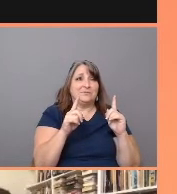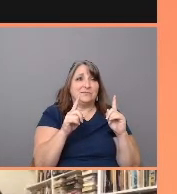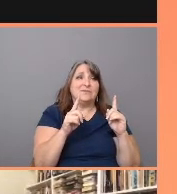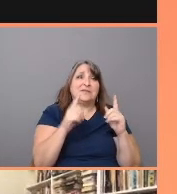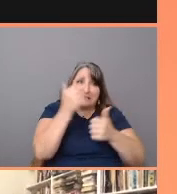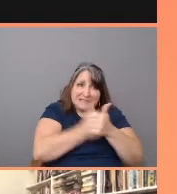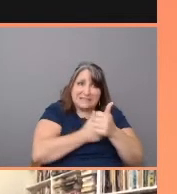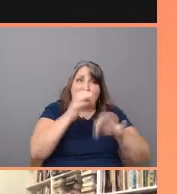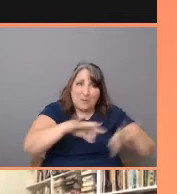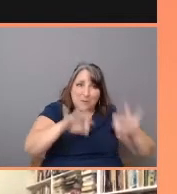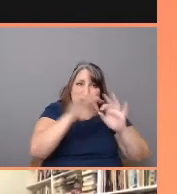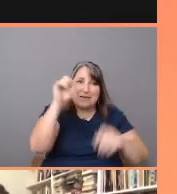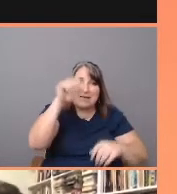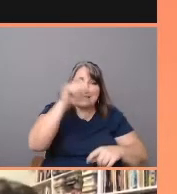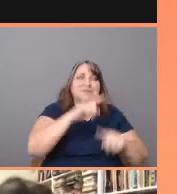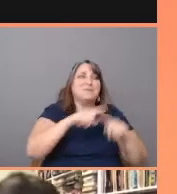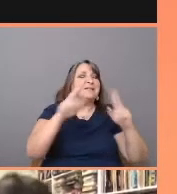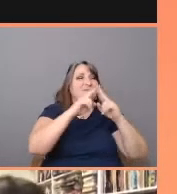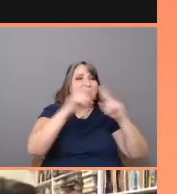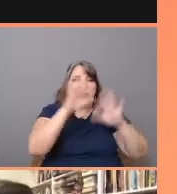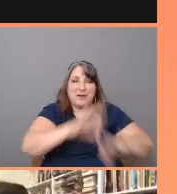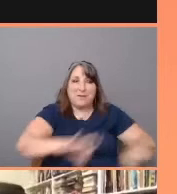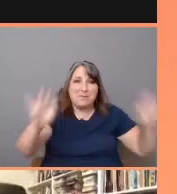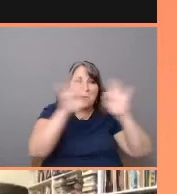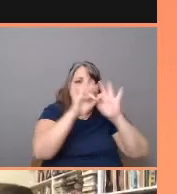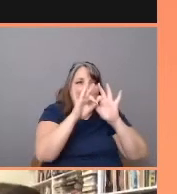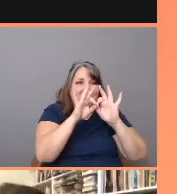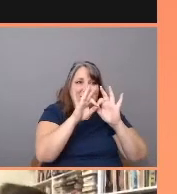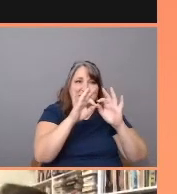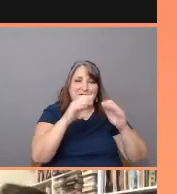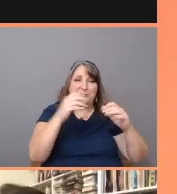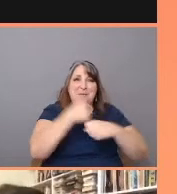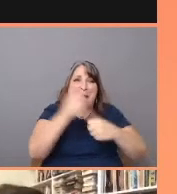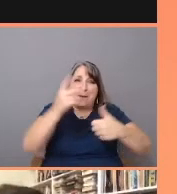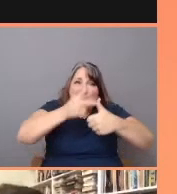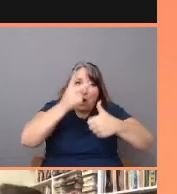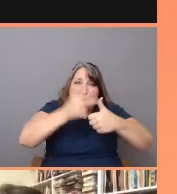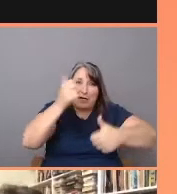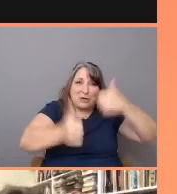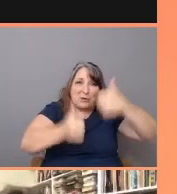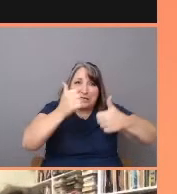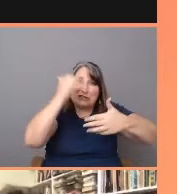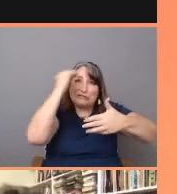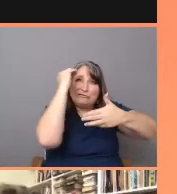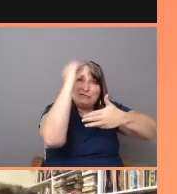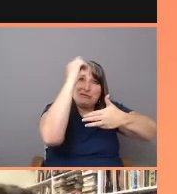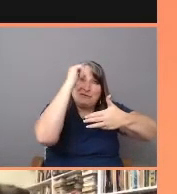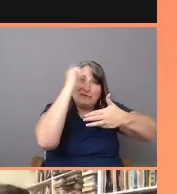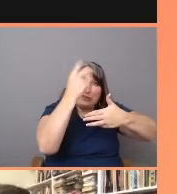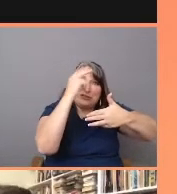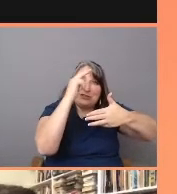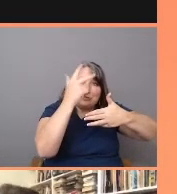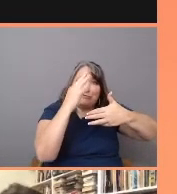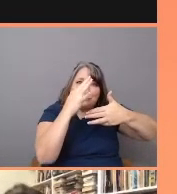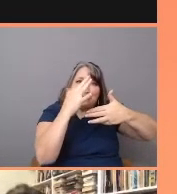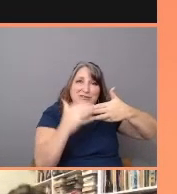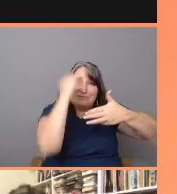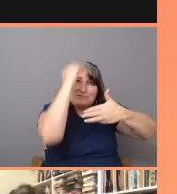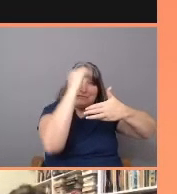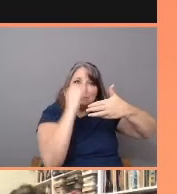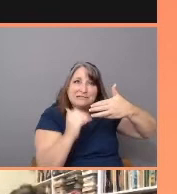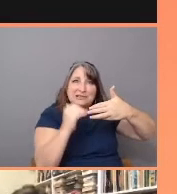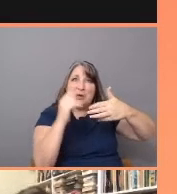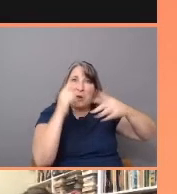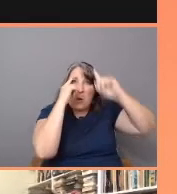important, but it's really important to at least prioritize which one would be the kind of main goal to really, that is